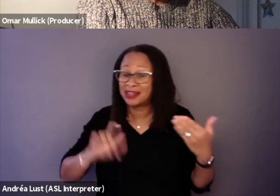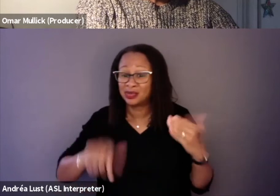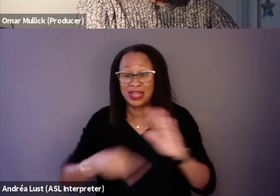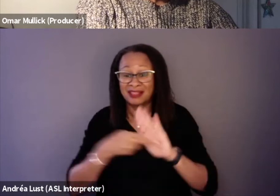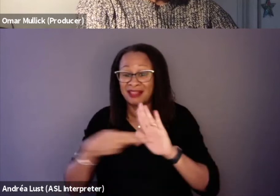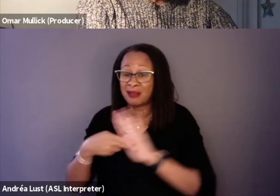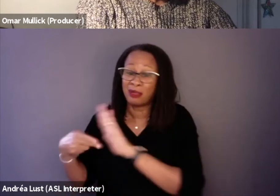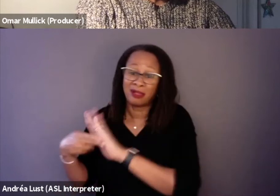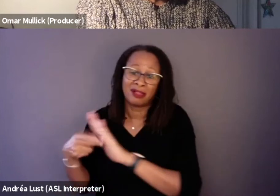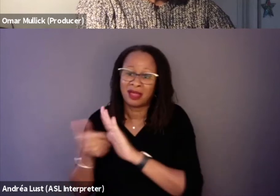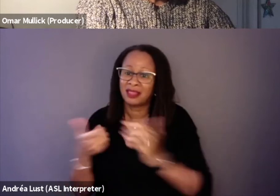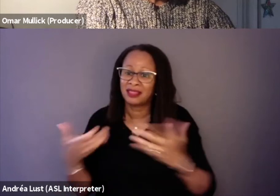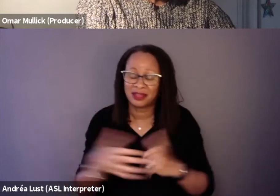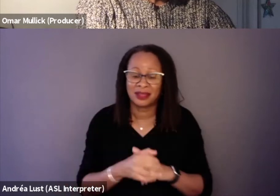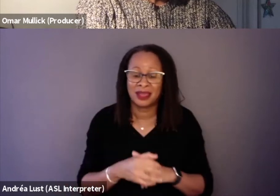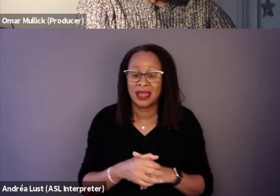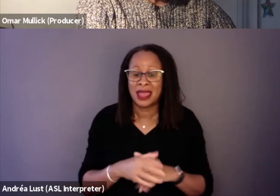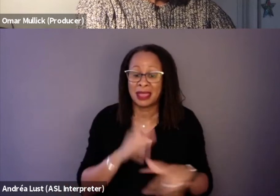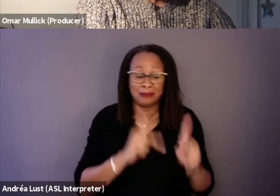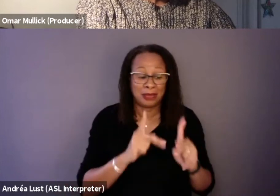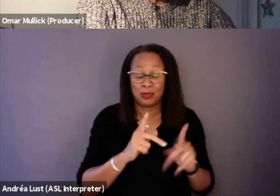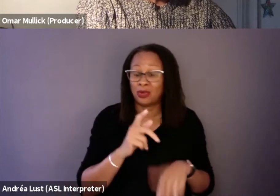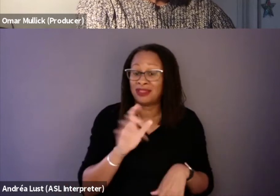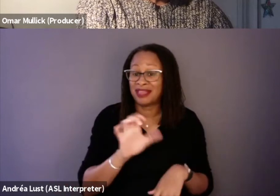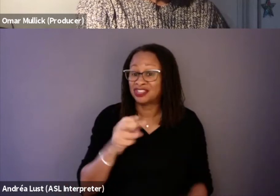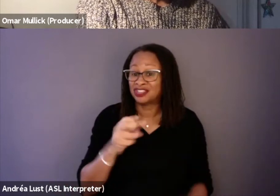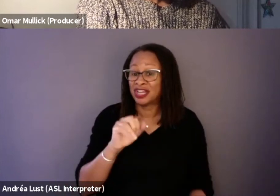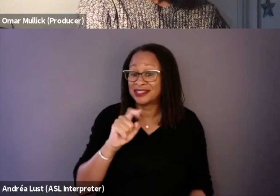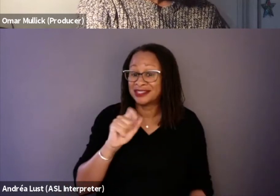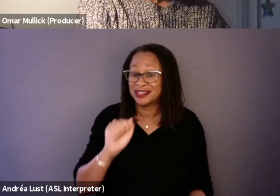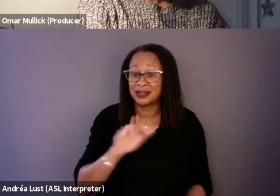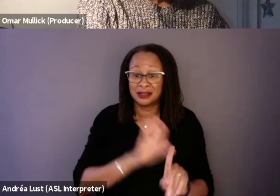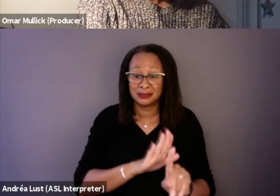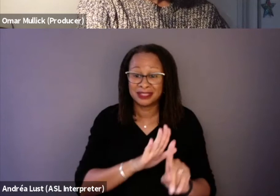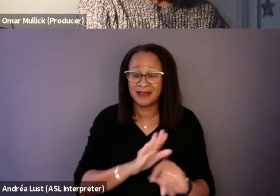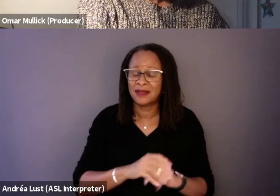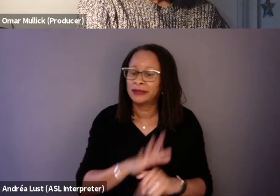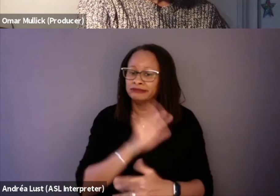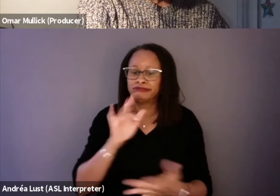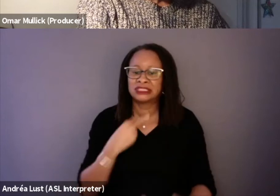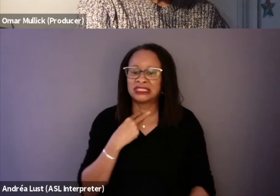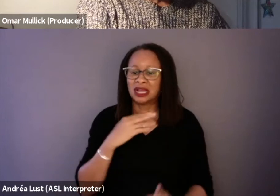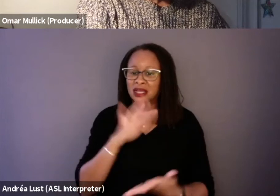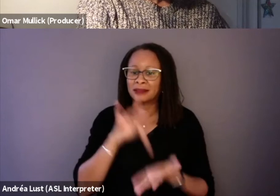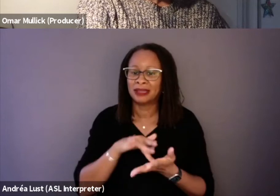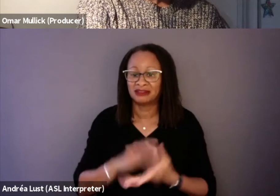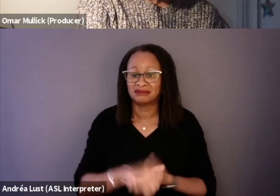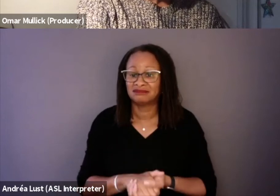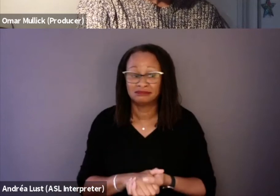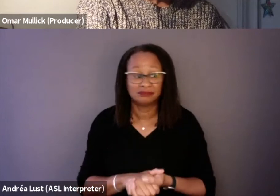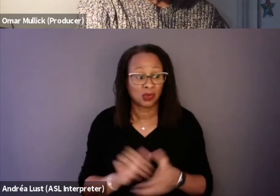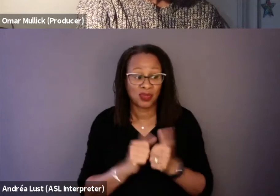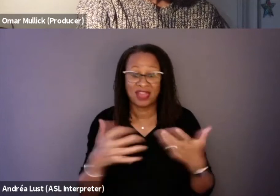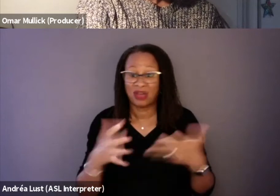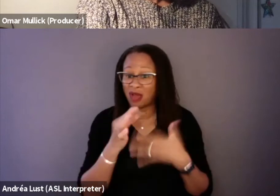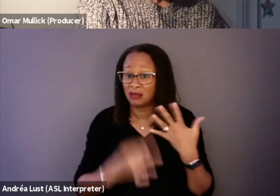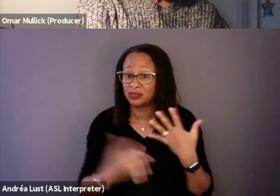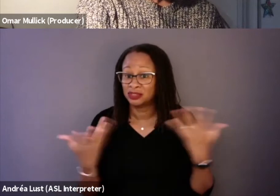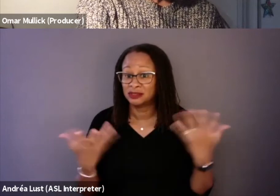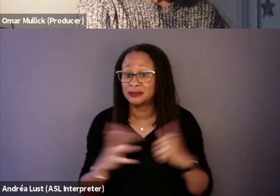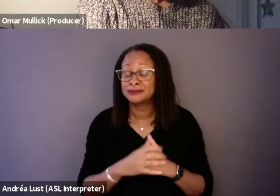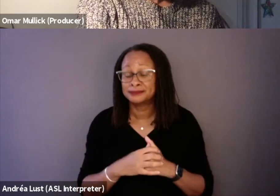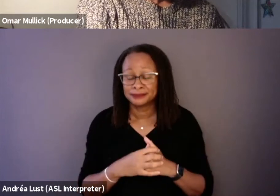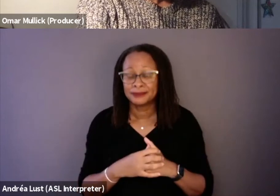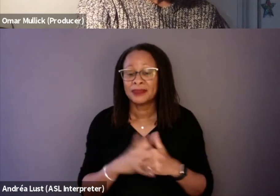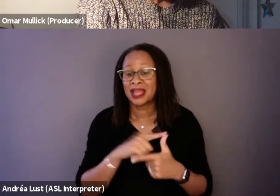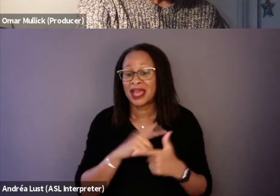then people like Shaista just caught up in the currents of everything that's happening without many choices or options. And I mean, in